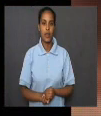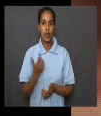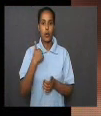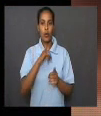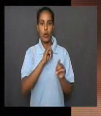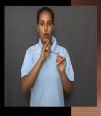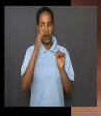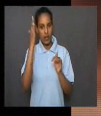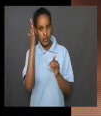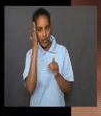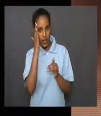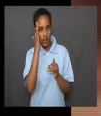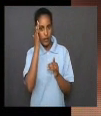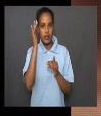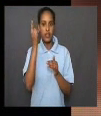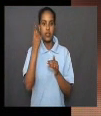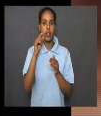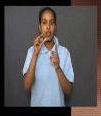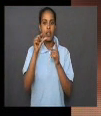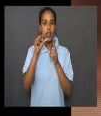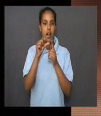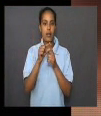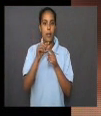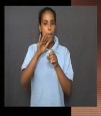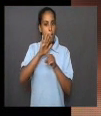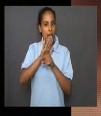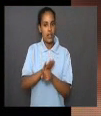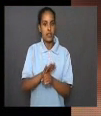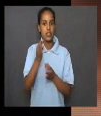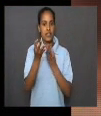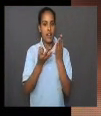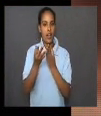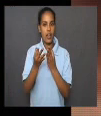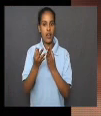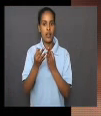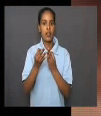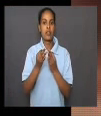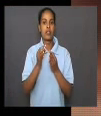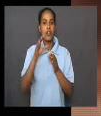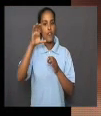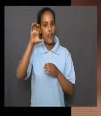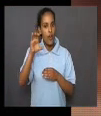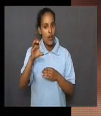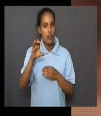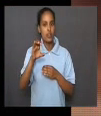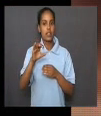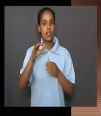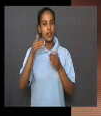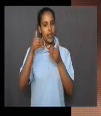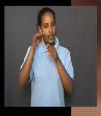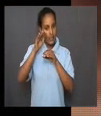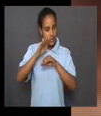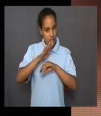We already know that the term pressure is defined as the force that